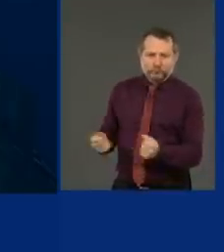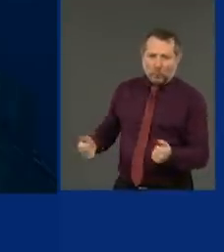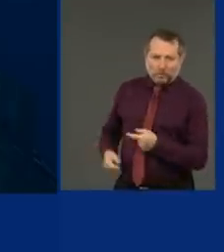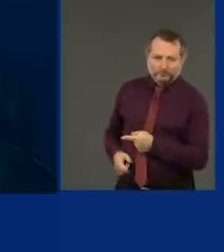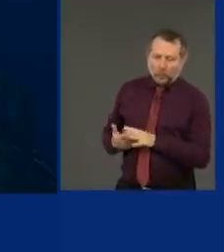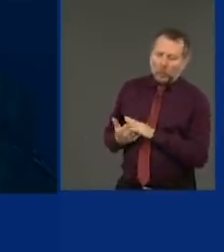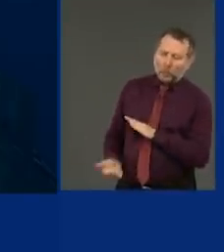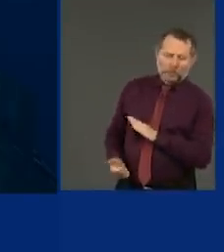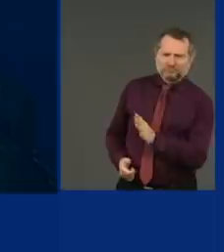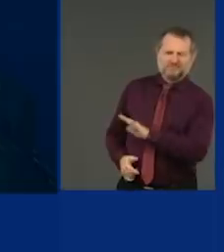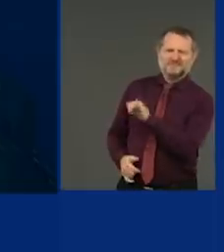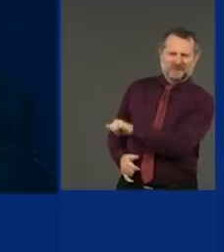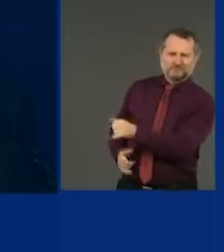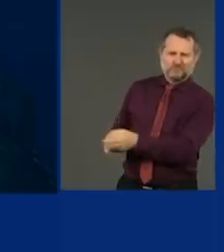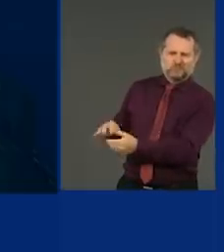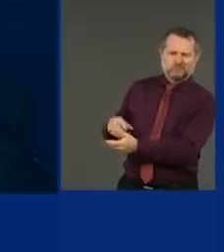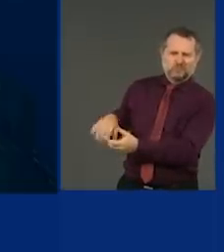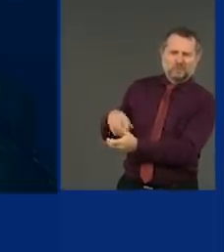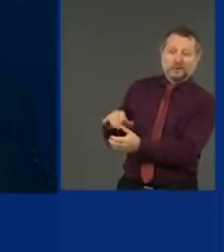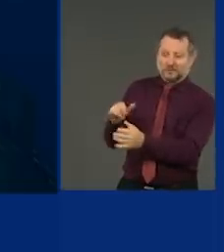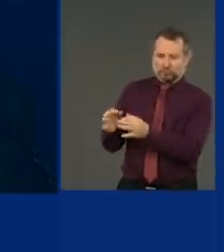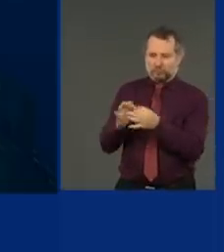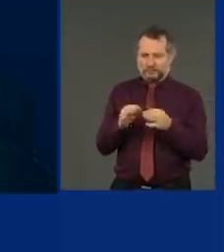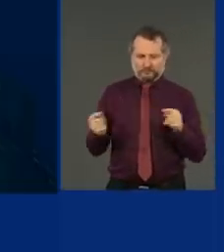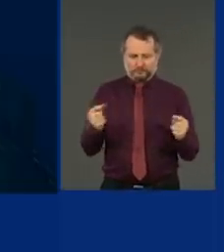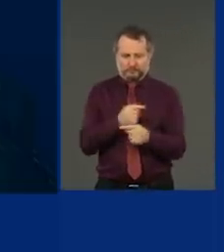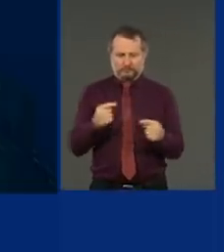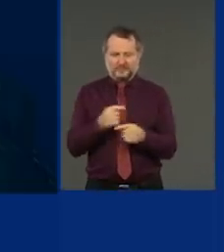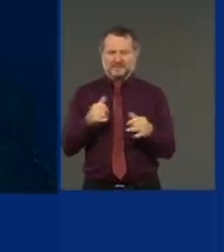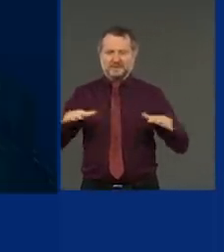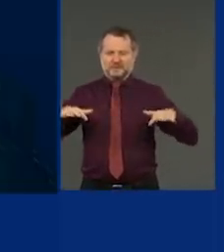The relationship is frayed.